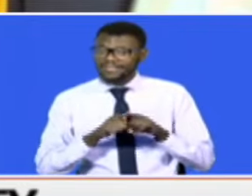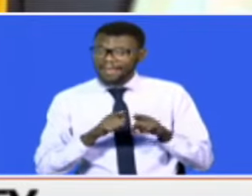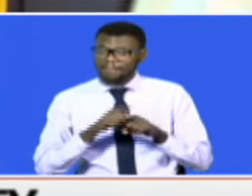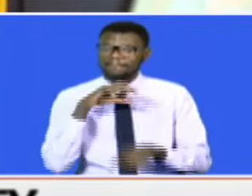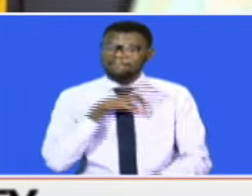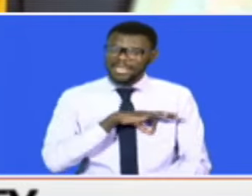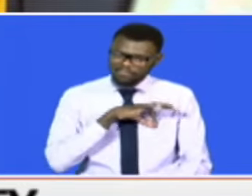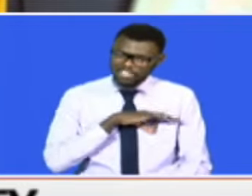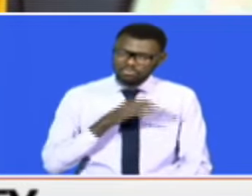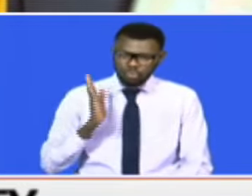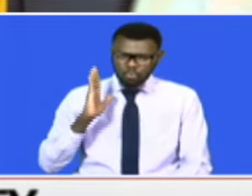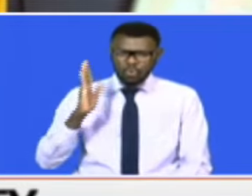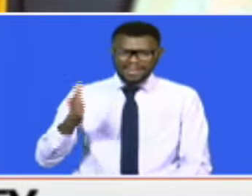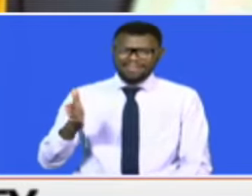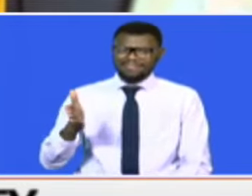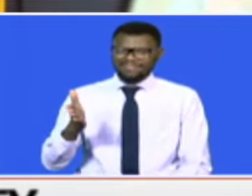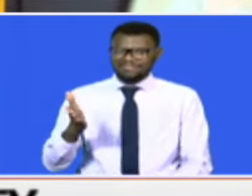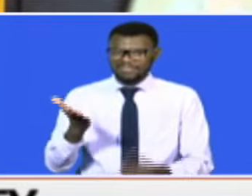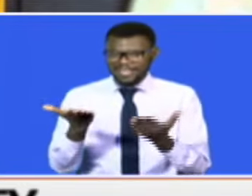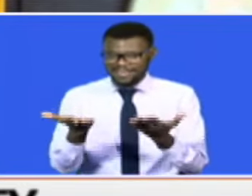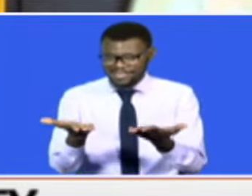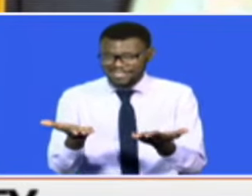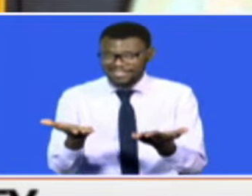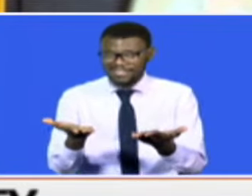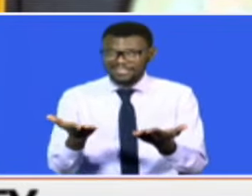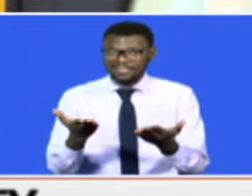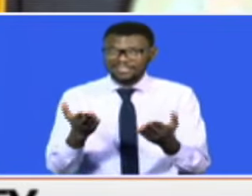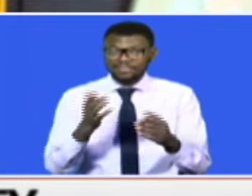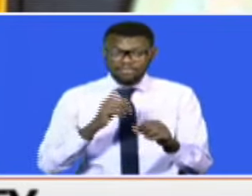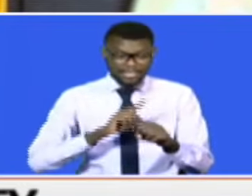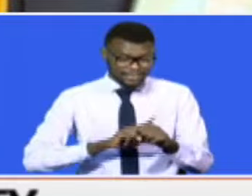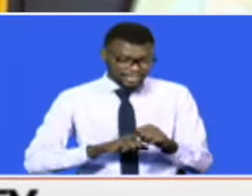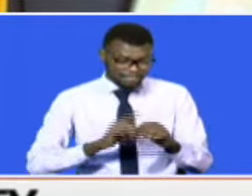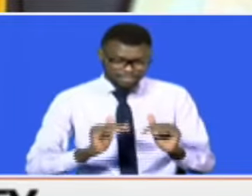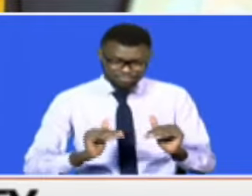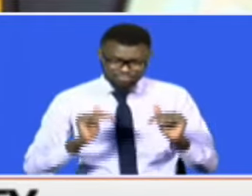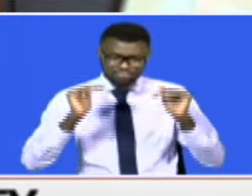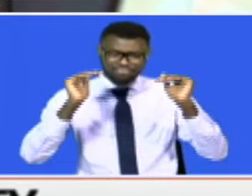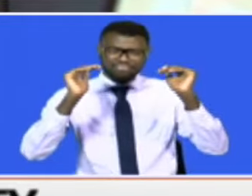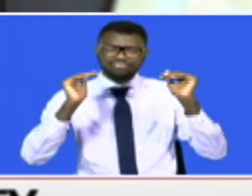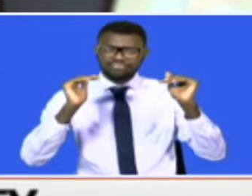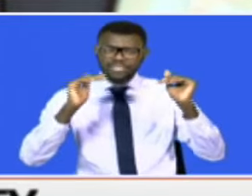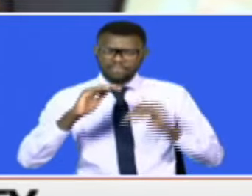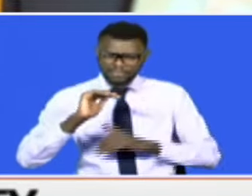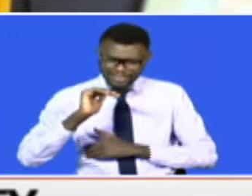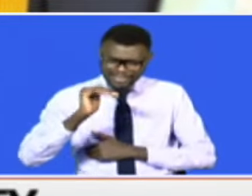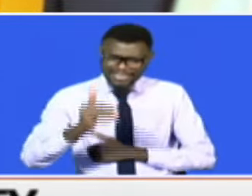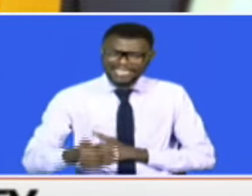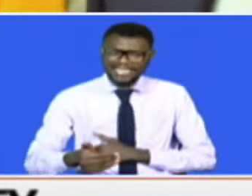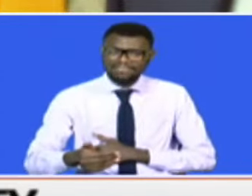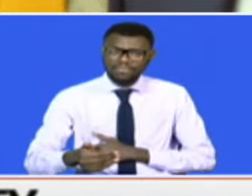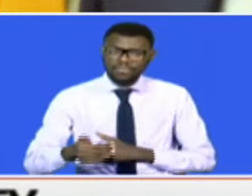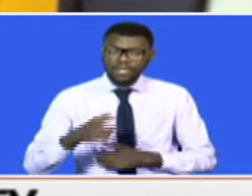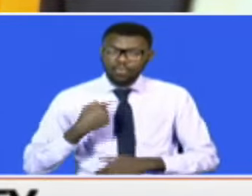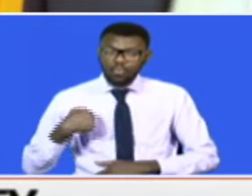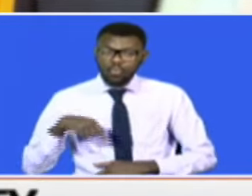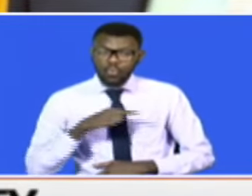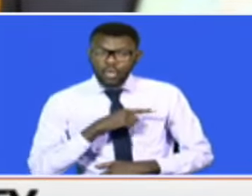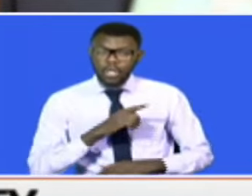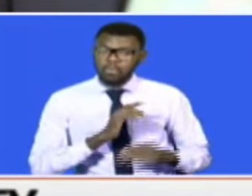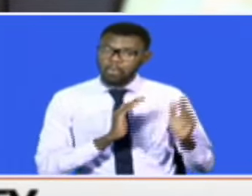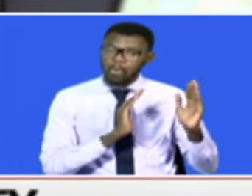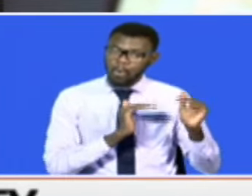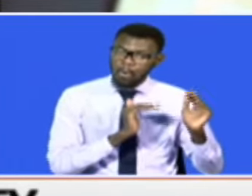along with us being elevated to a city status, that we are looking forward to